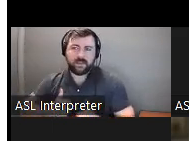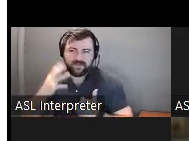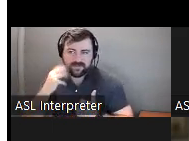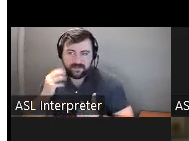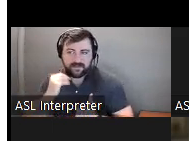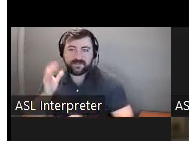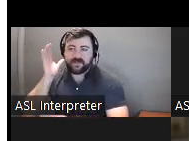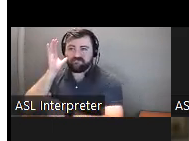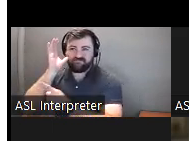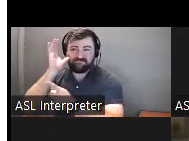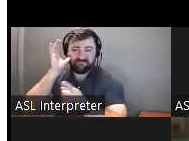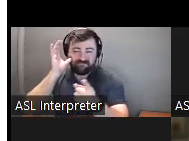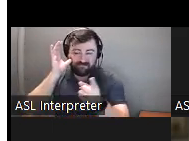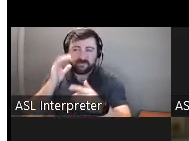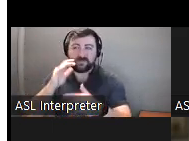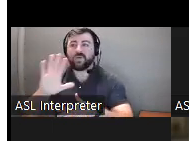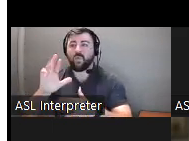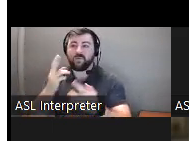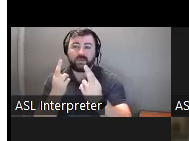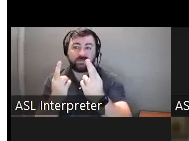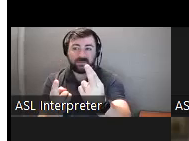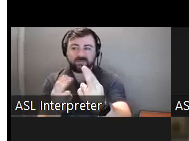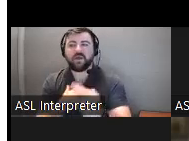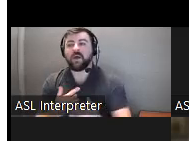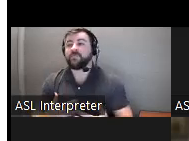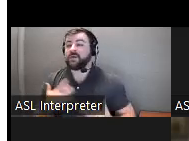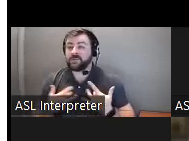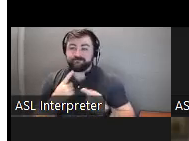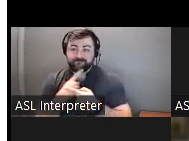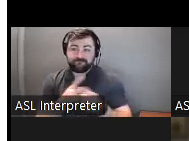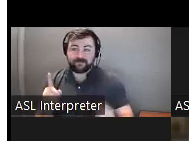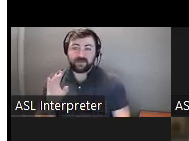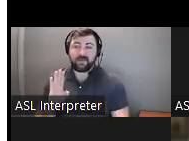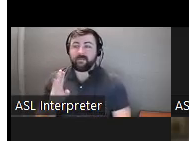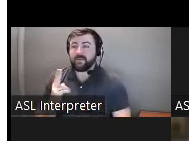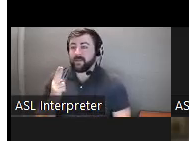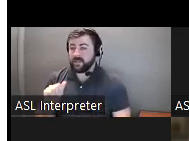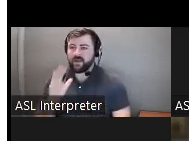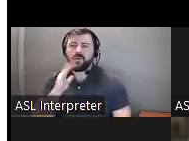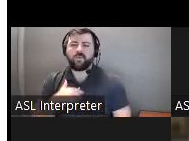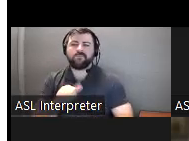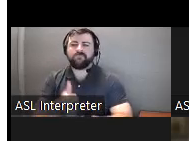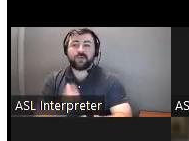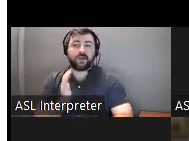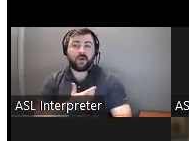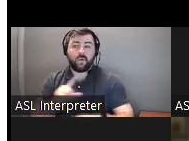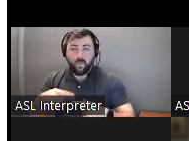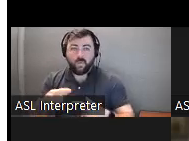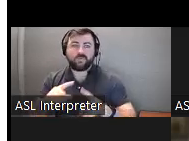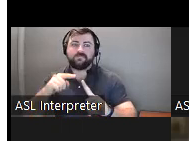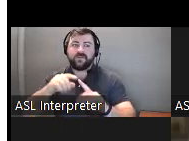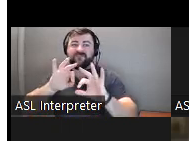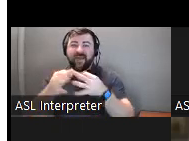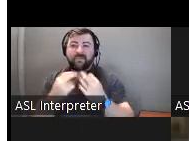in your recommendations, I'm excited to announce that the BHA will establish our own Family Voice Council